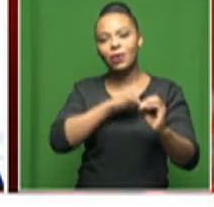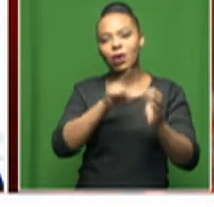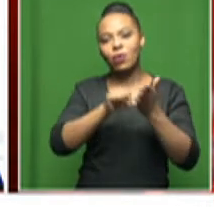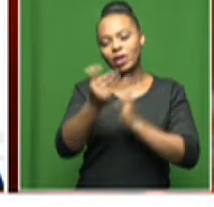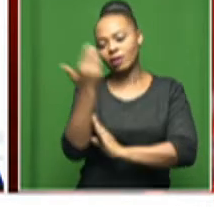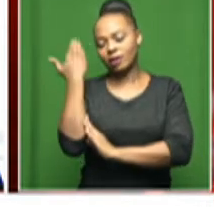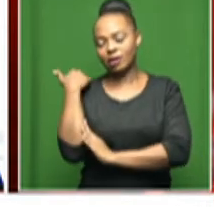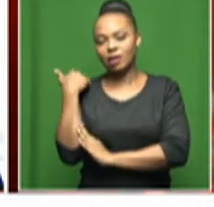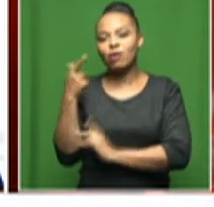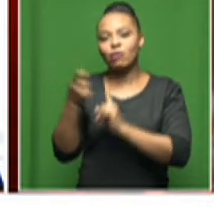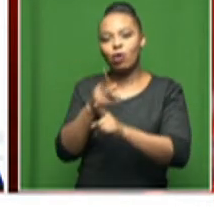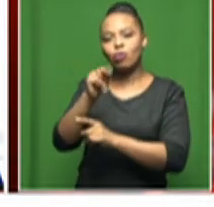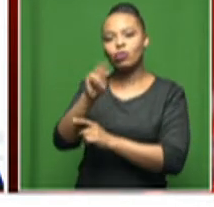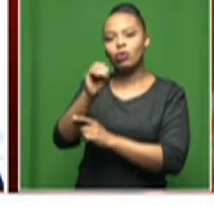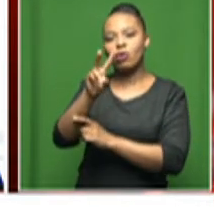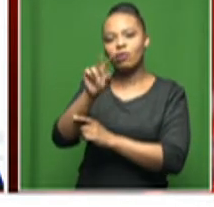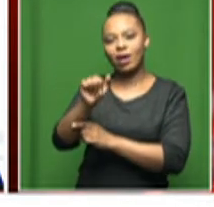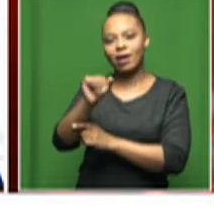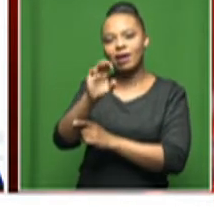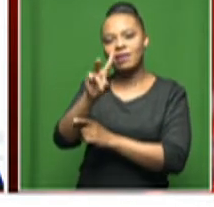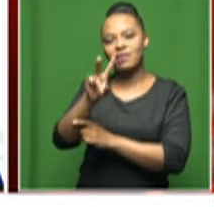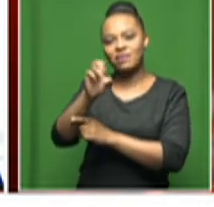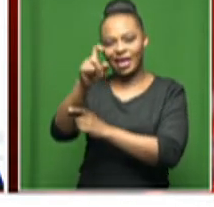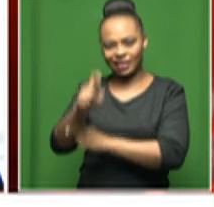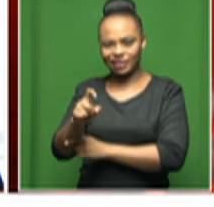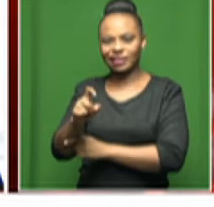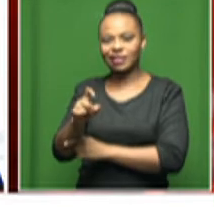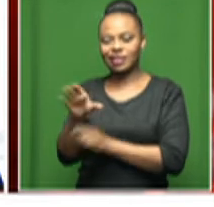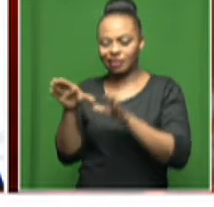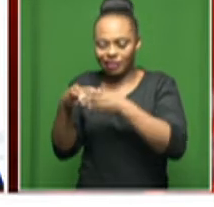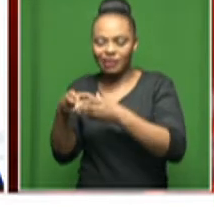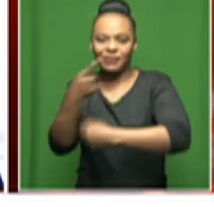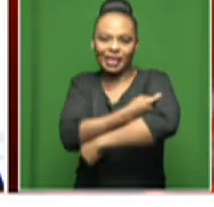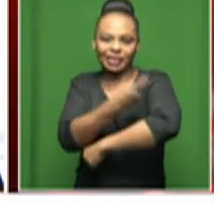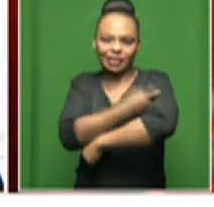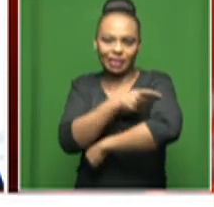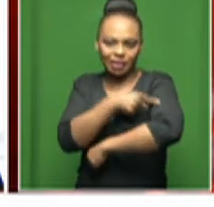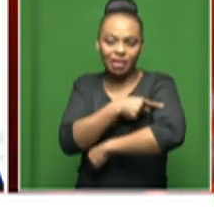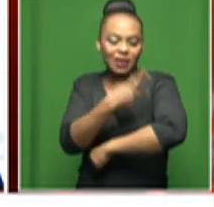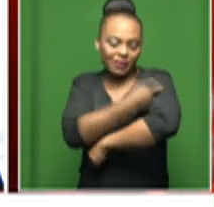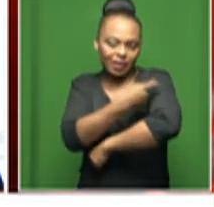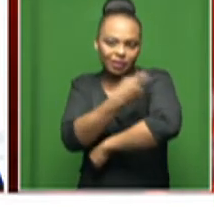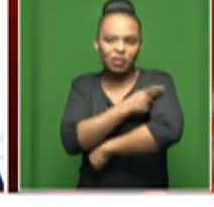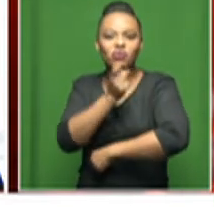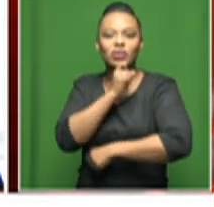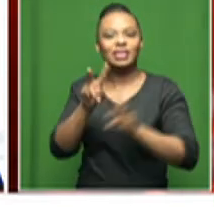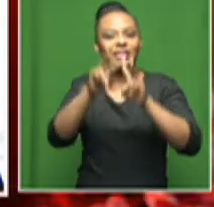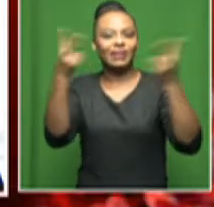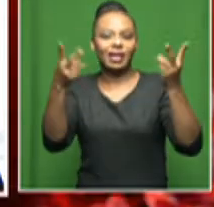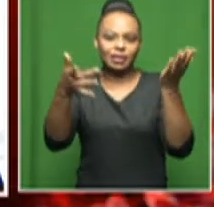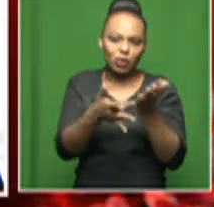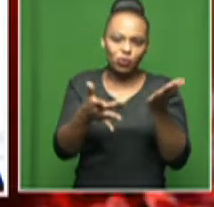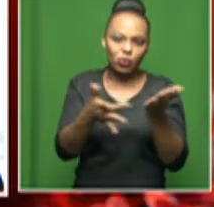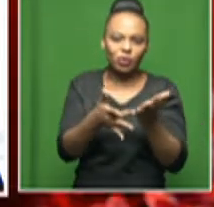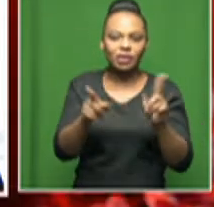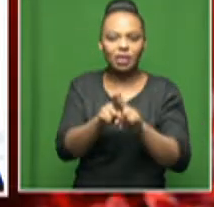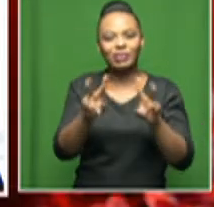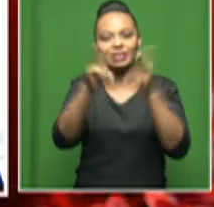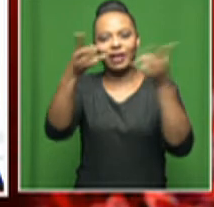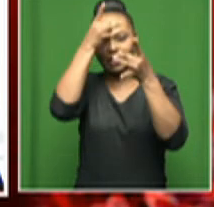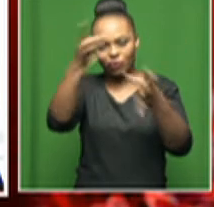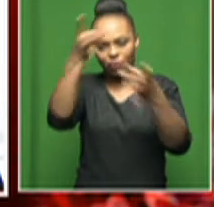Novovex study, Novovex vaccine, which is a different vaccine using a different sort of a formulation and technology. And these were results